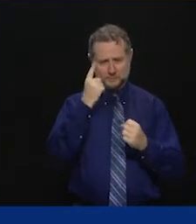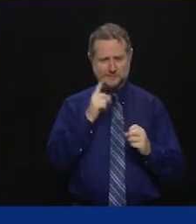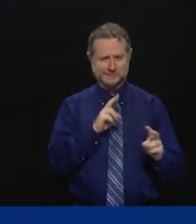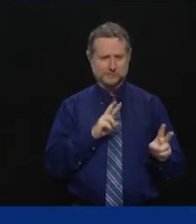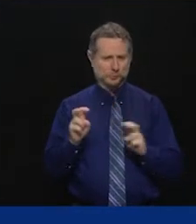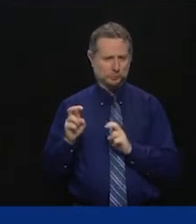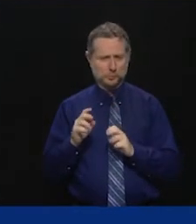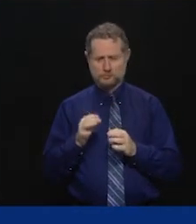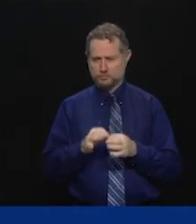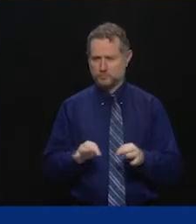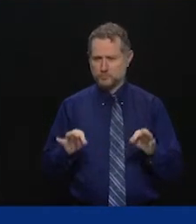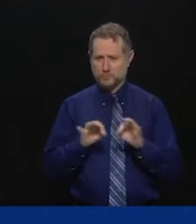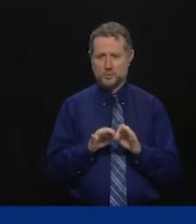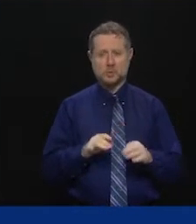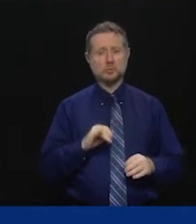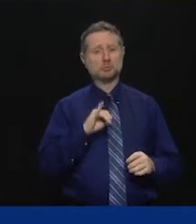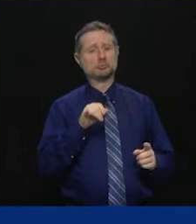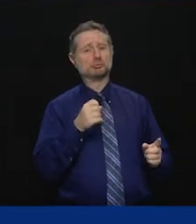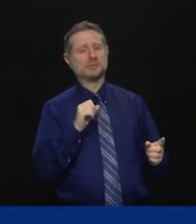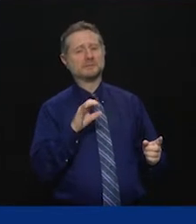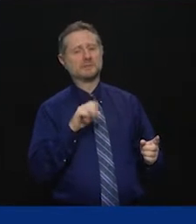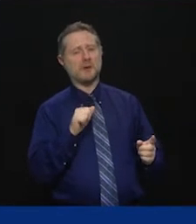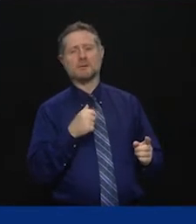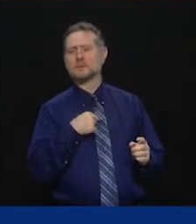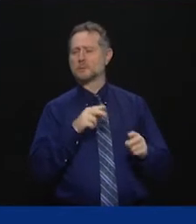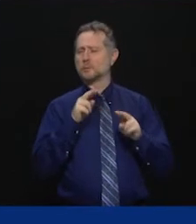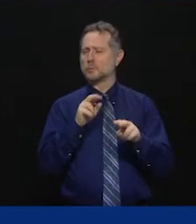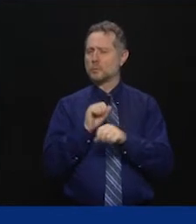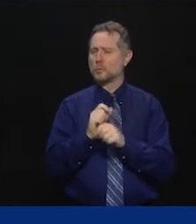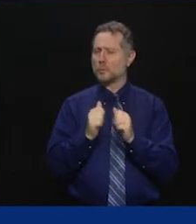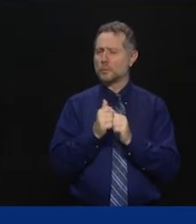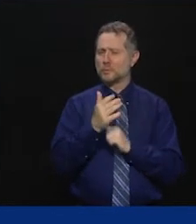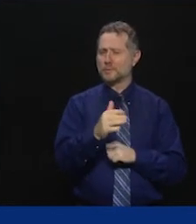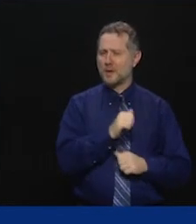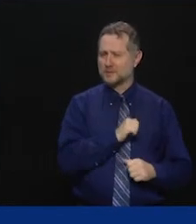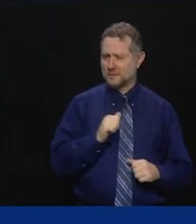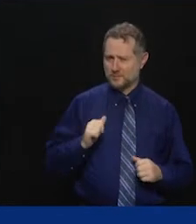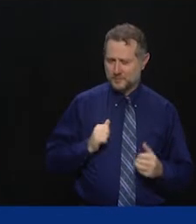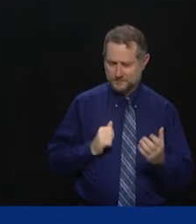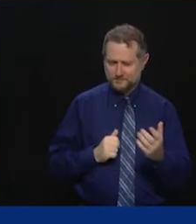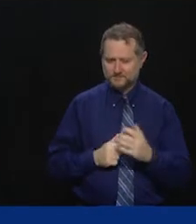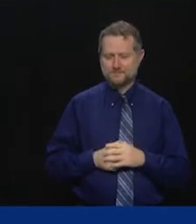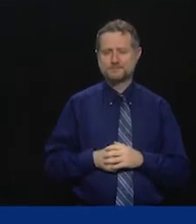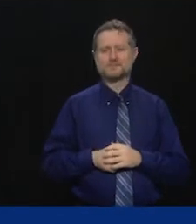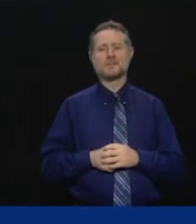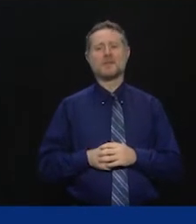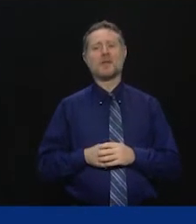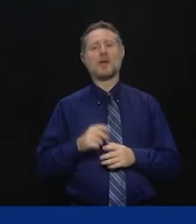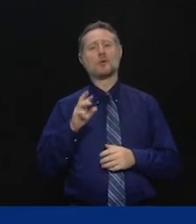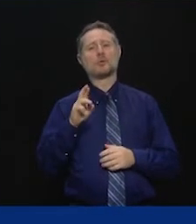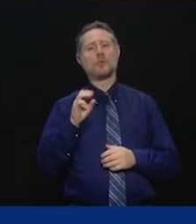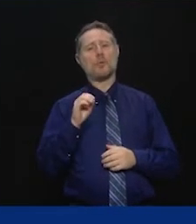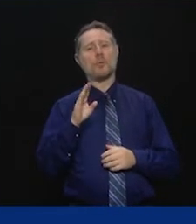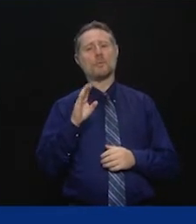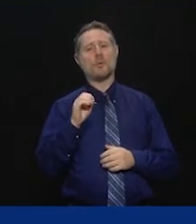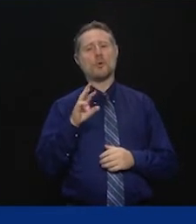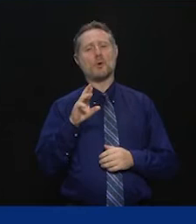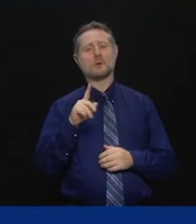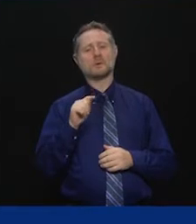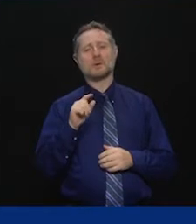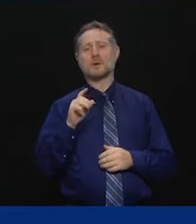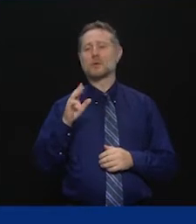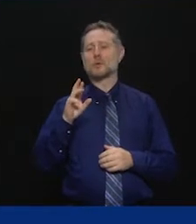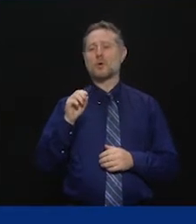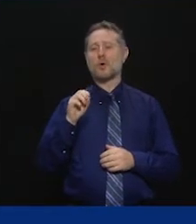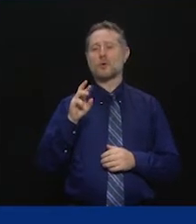we're looking forward to working very closely with you in the Assembly. Jessica Gonzalez Rojas, Robert Rodriguez, thank you for your support, Jose Rivera.